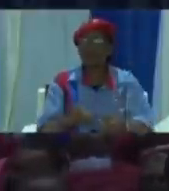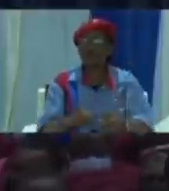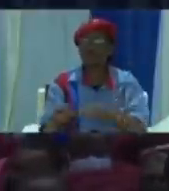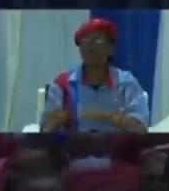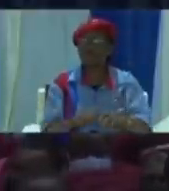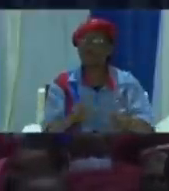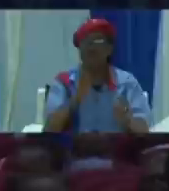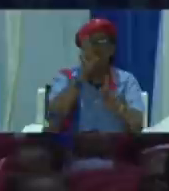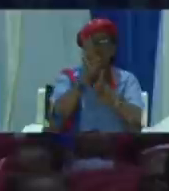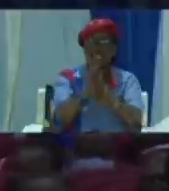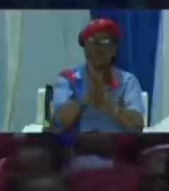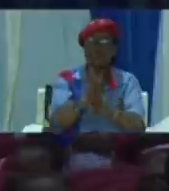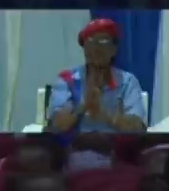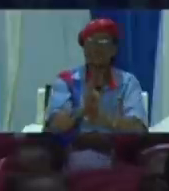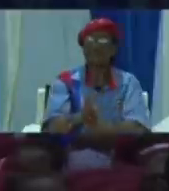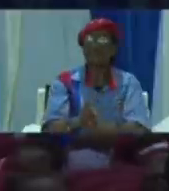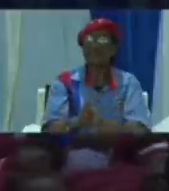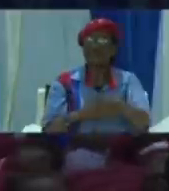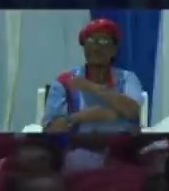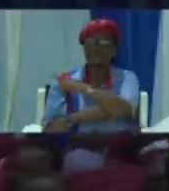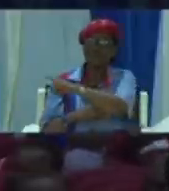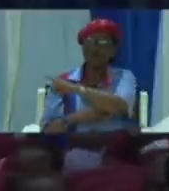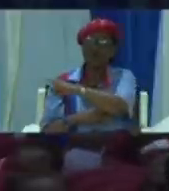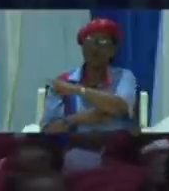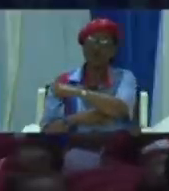notes. I'm